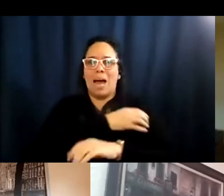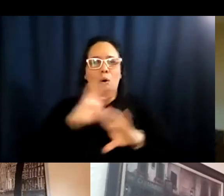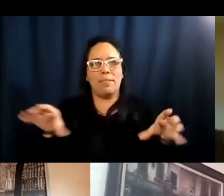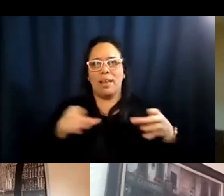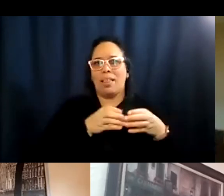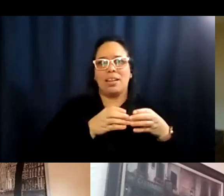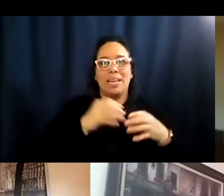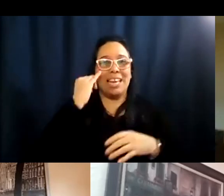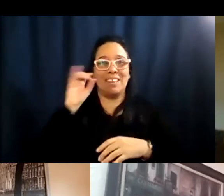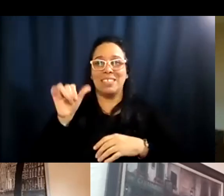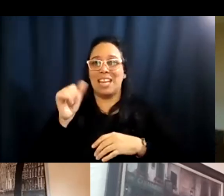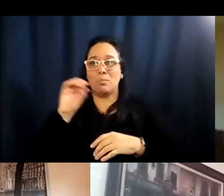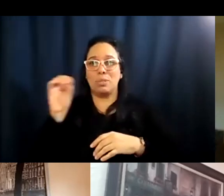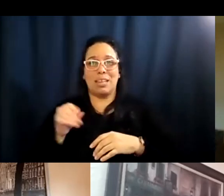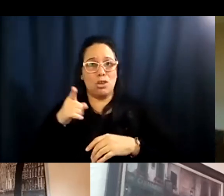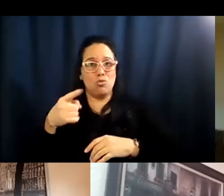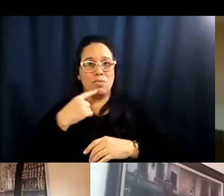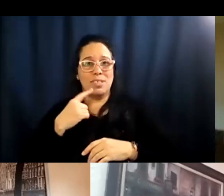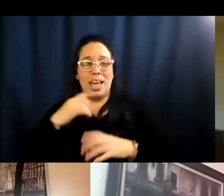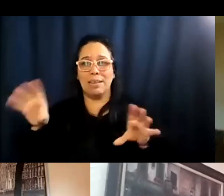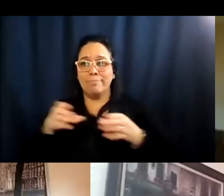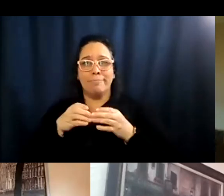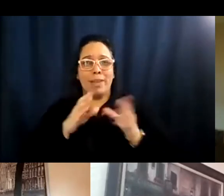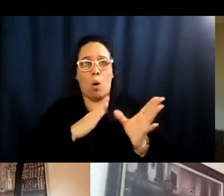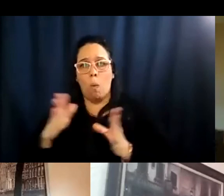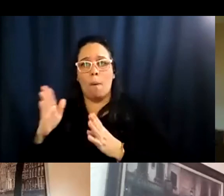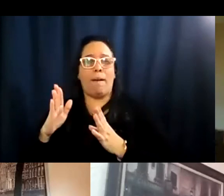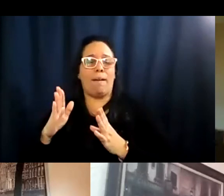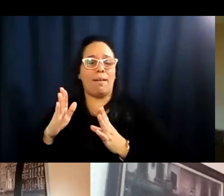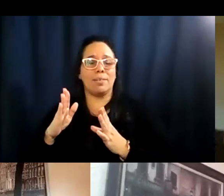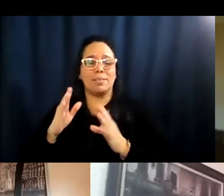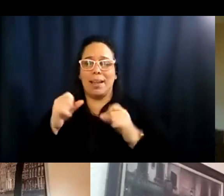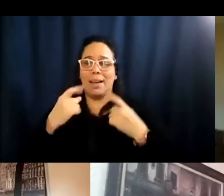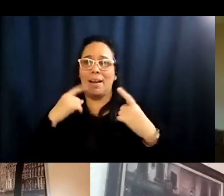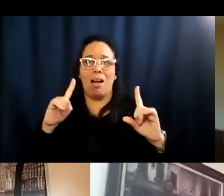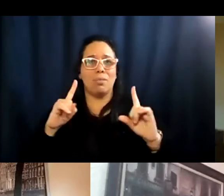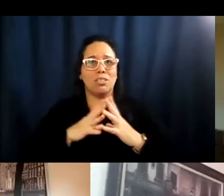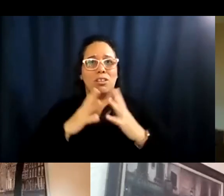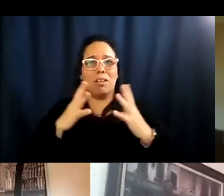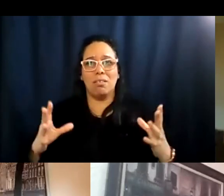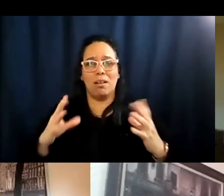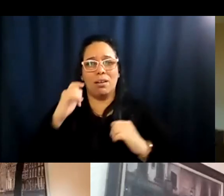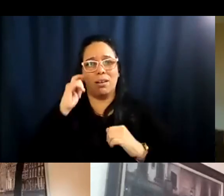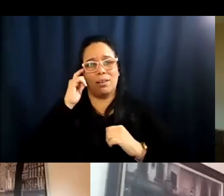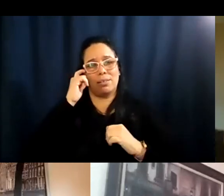of the population, you know, came together and organized, they could accomplish so much. And